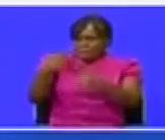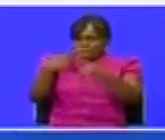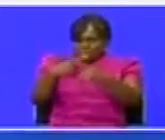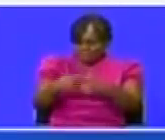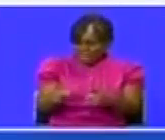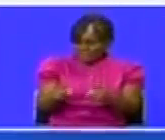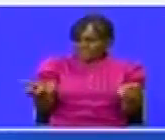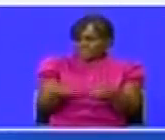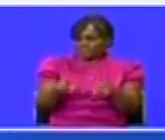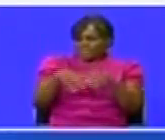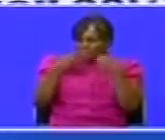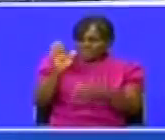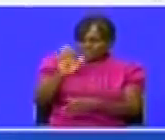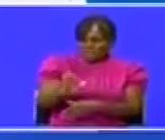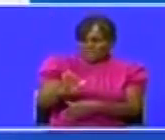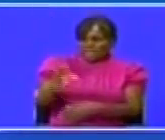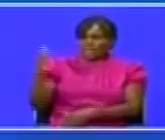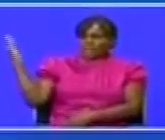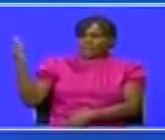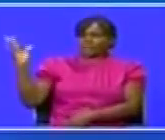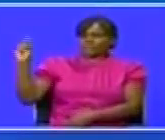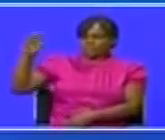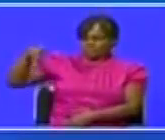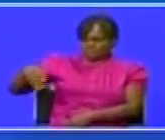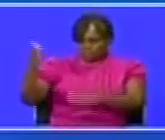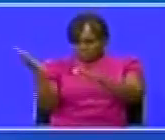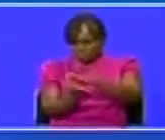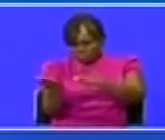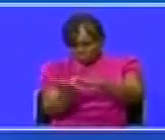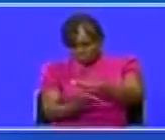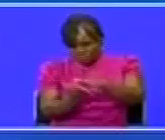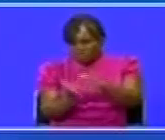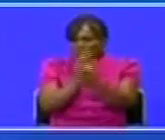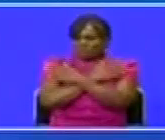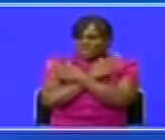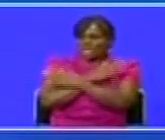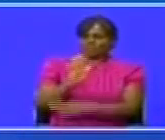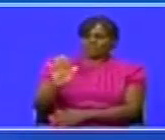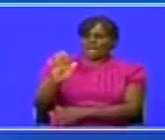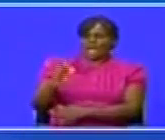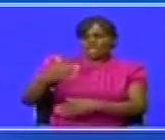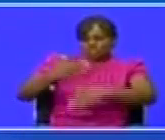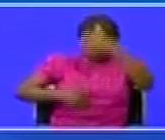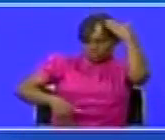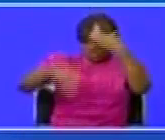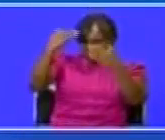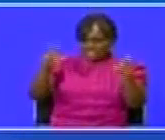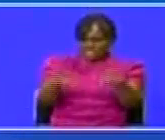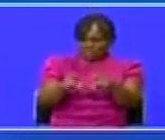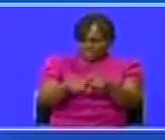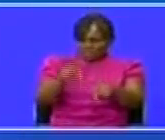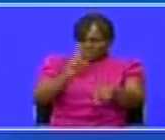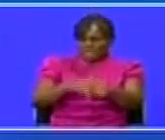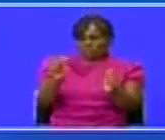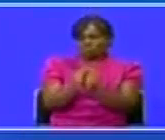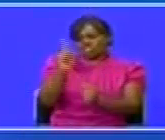swift rejoinder, the Kabete Member of Parliament has filed in court papers of a colleague he says was at the university at the same time